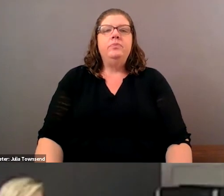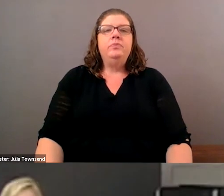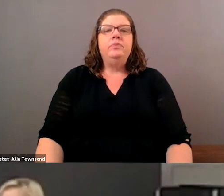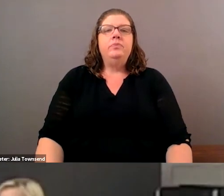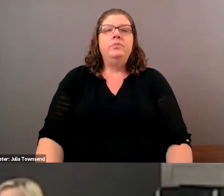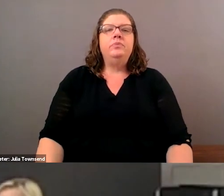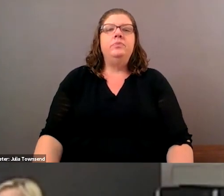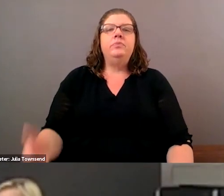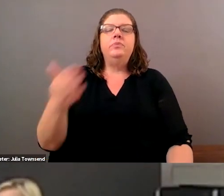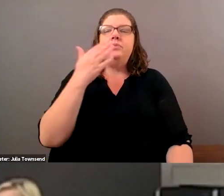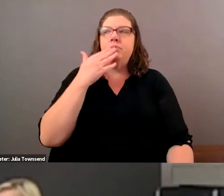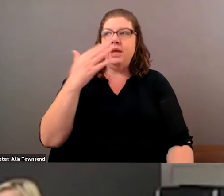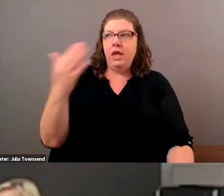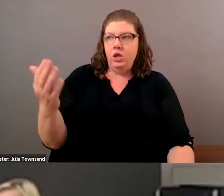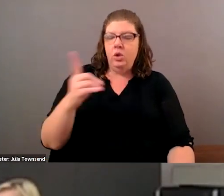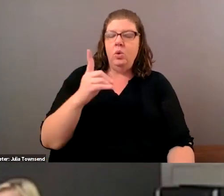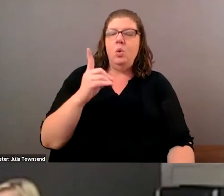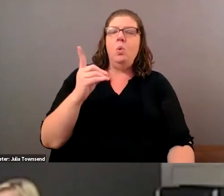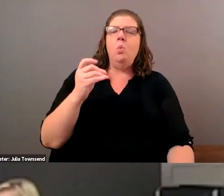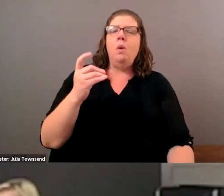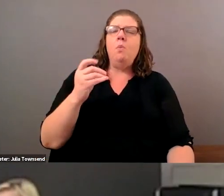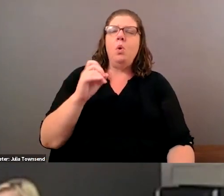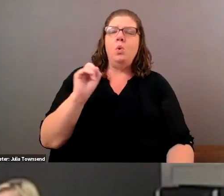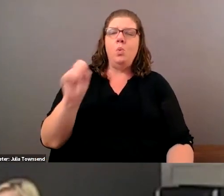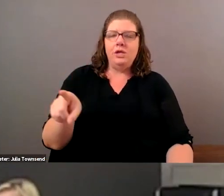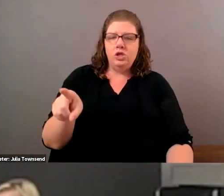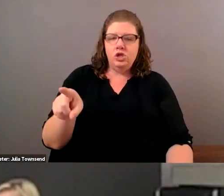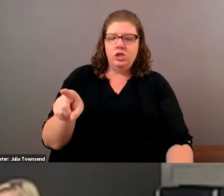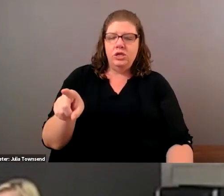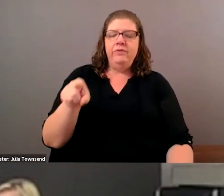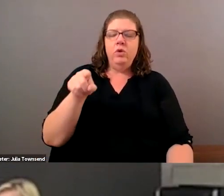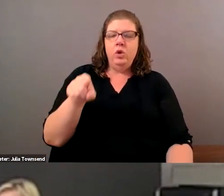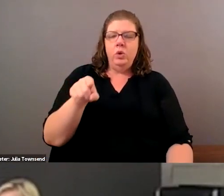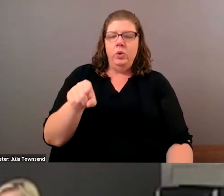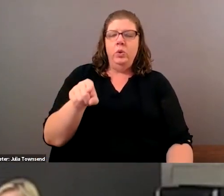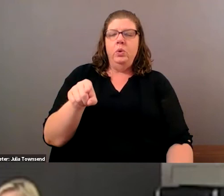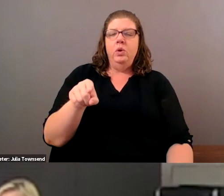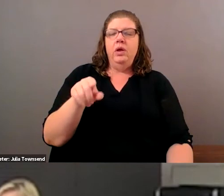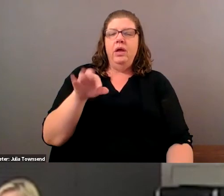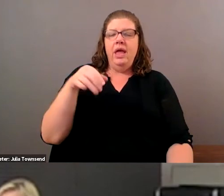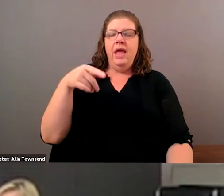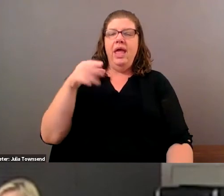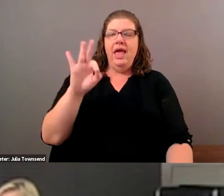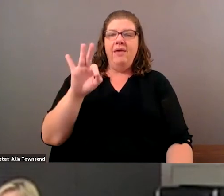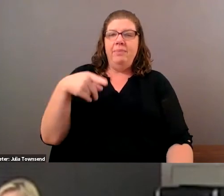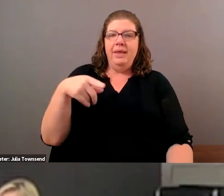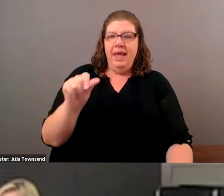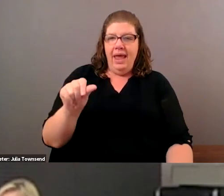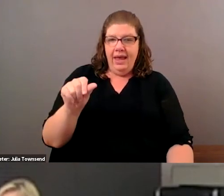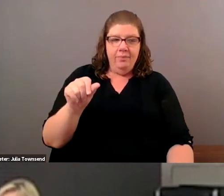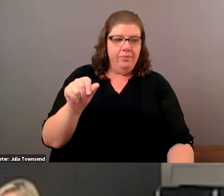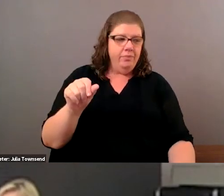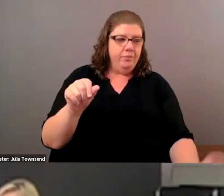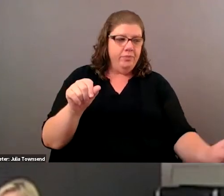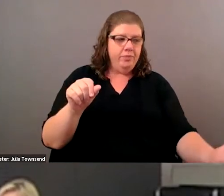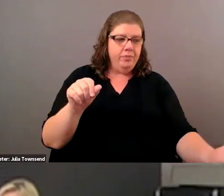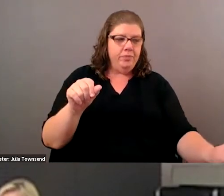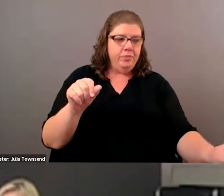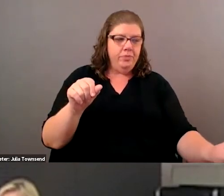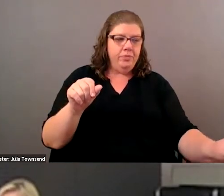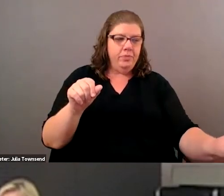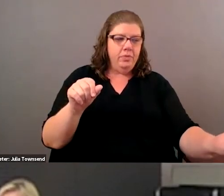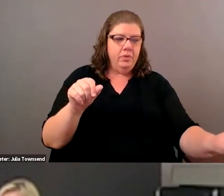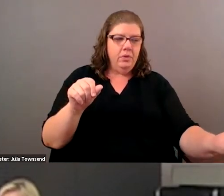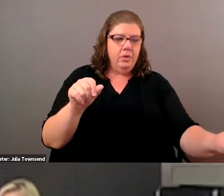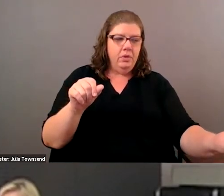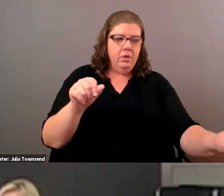Thank you. And then one more question for you, for FPA. The access between San Simeon